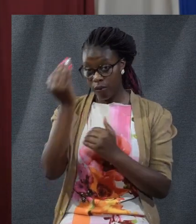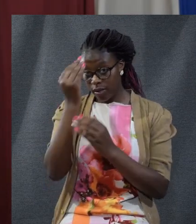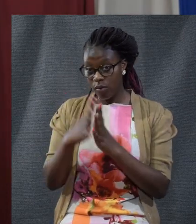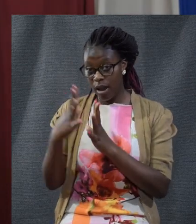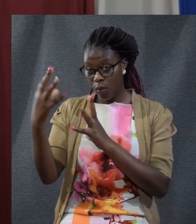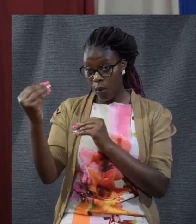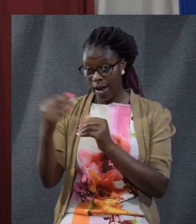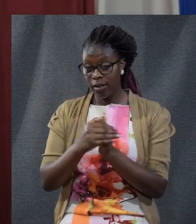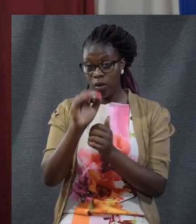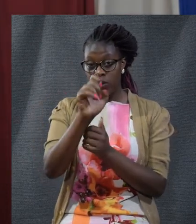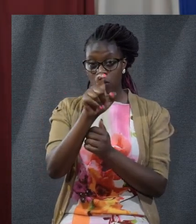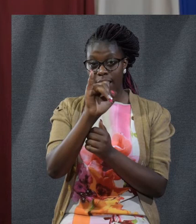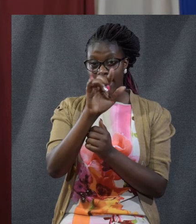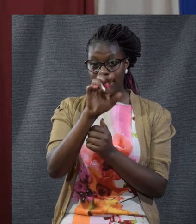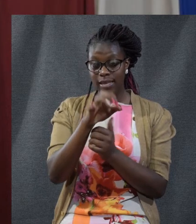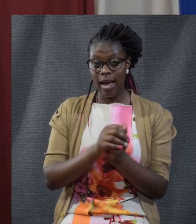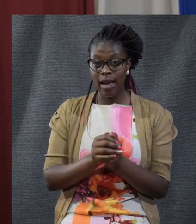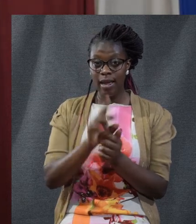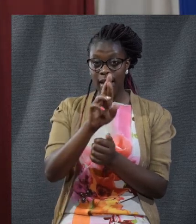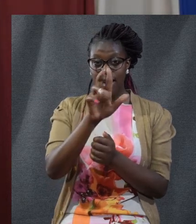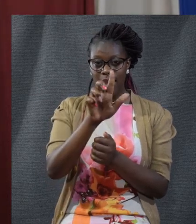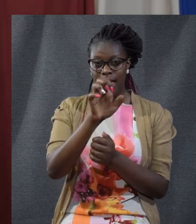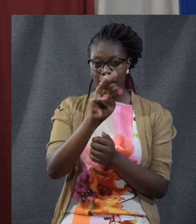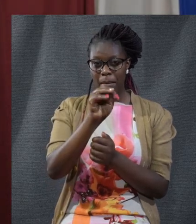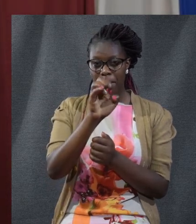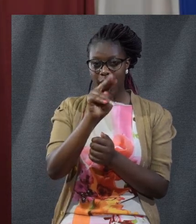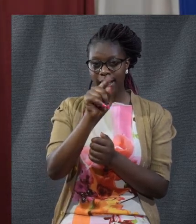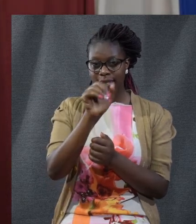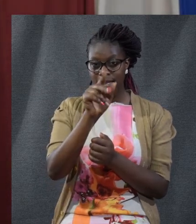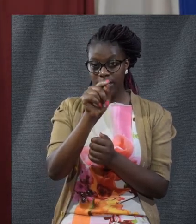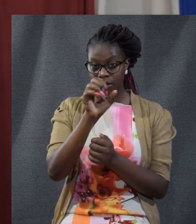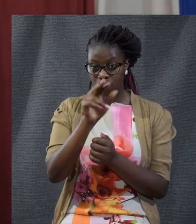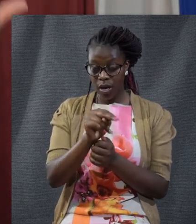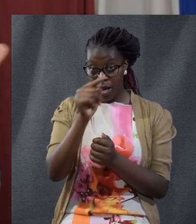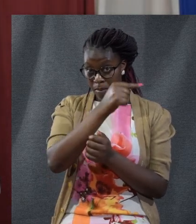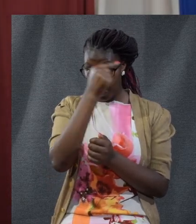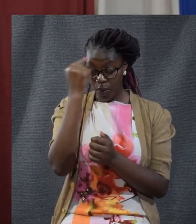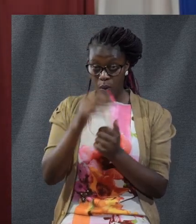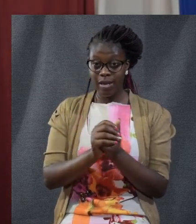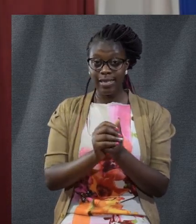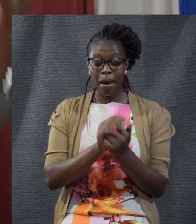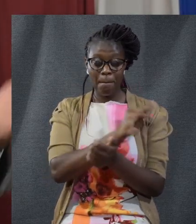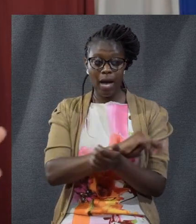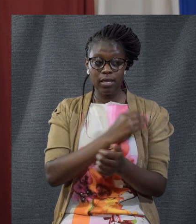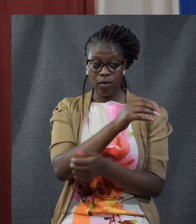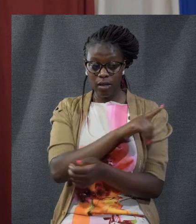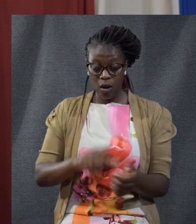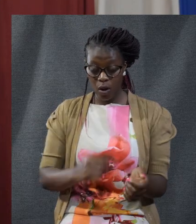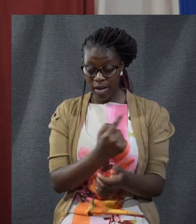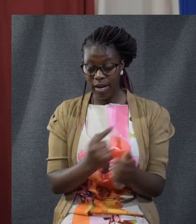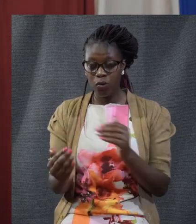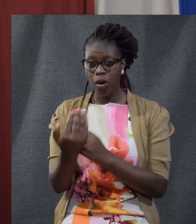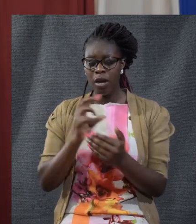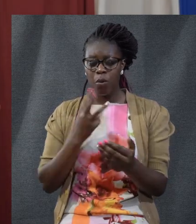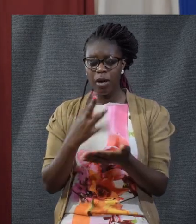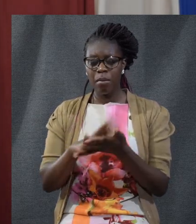exile, the book of Lamentation, chapter 3, Bible says that because the mercies of the Lord are new every morning, we